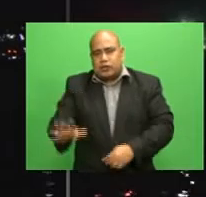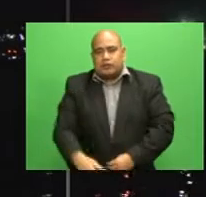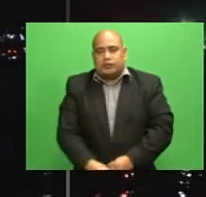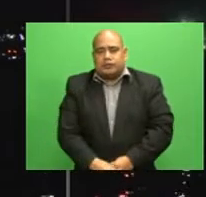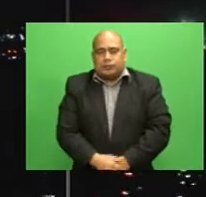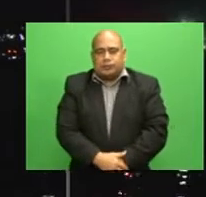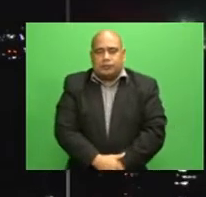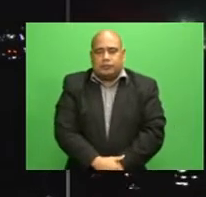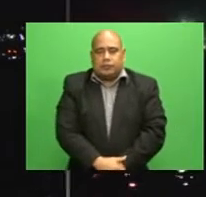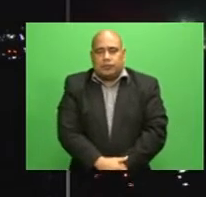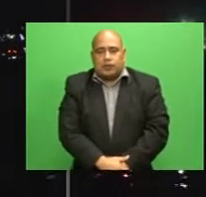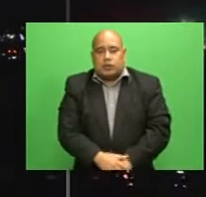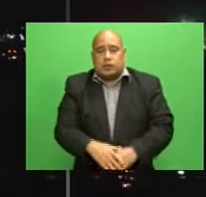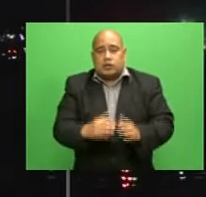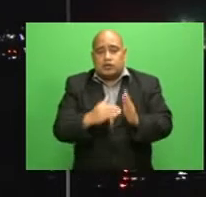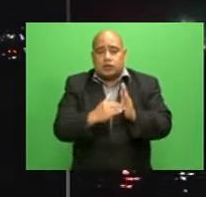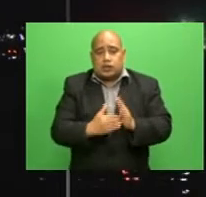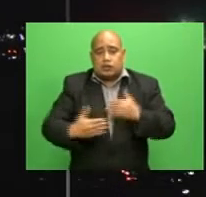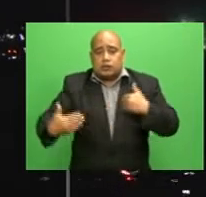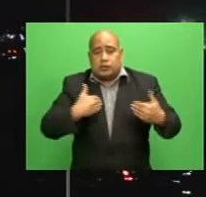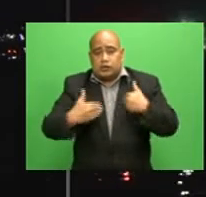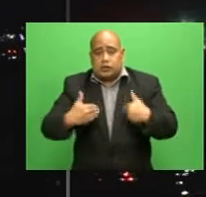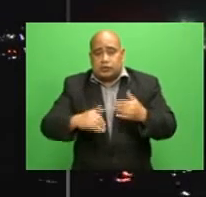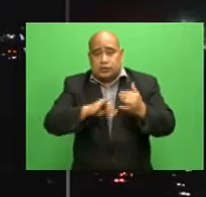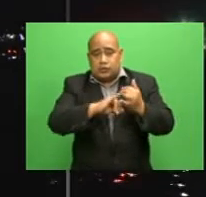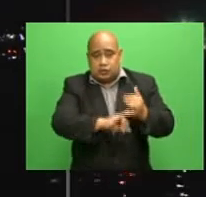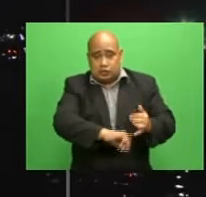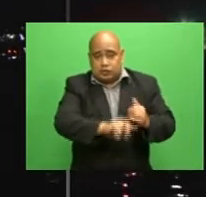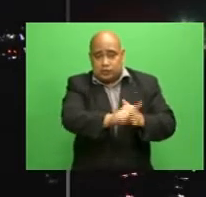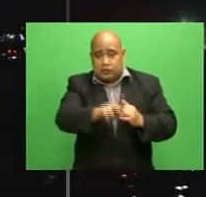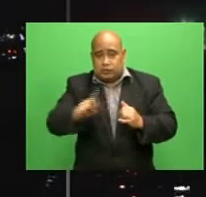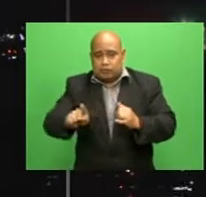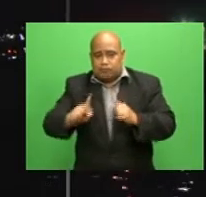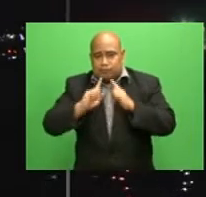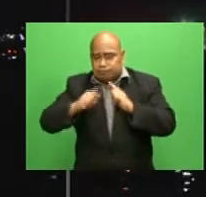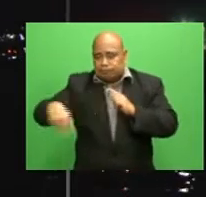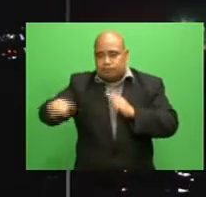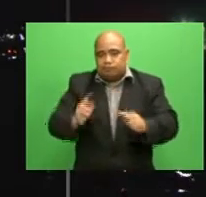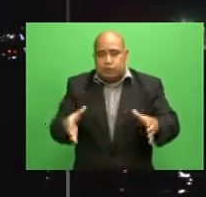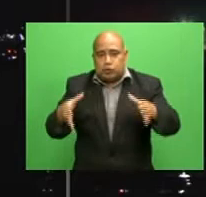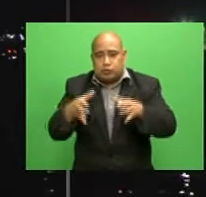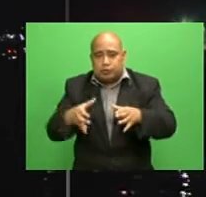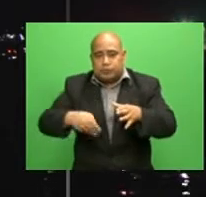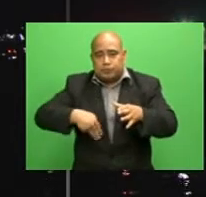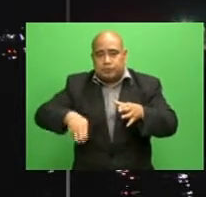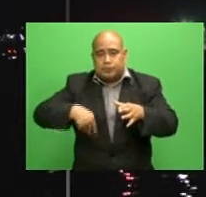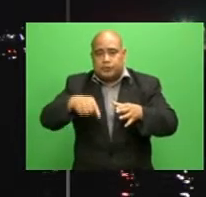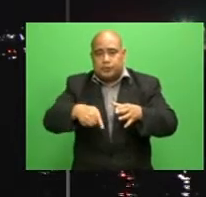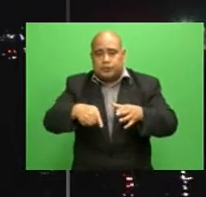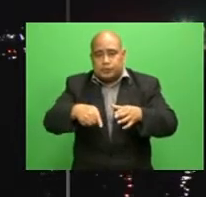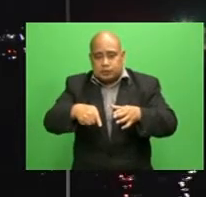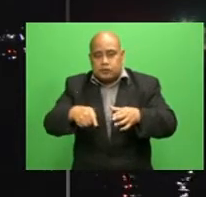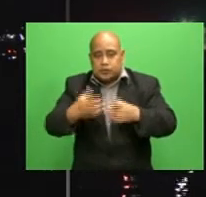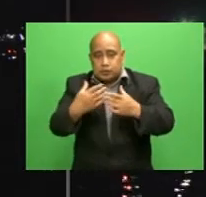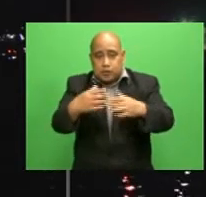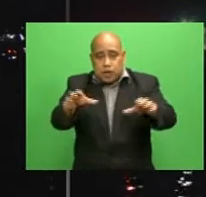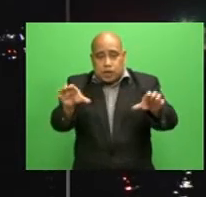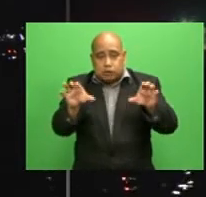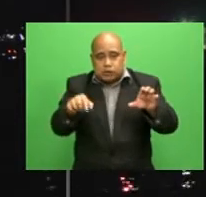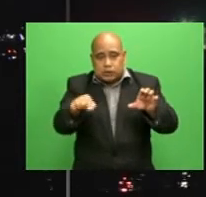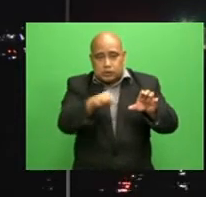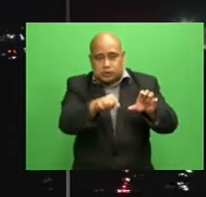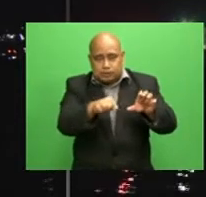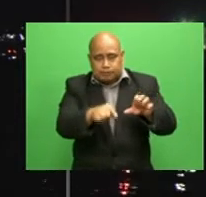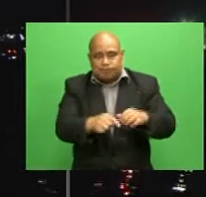of the South Pacific Audit and Risk Committee fears that members of the USP Council may not be impartial when dealing with